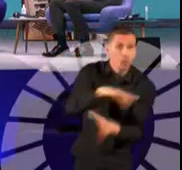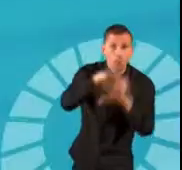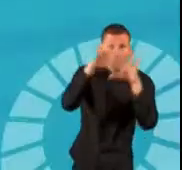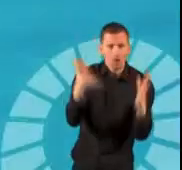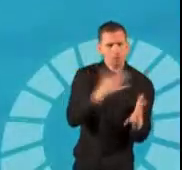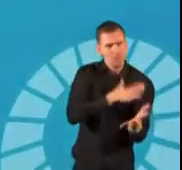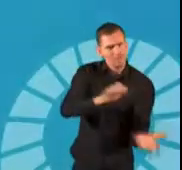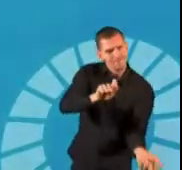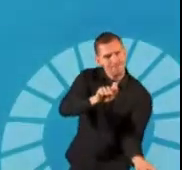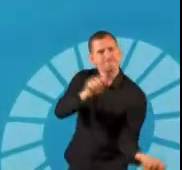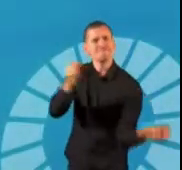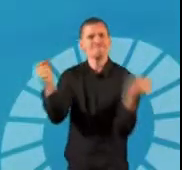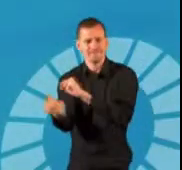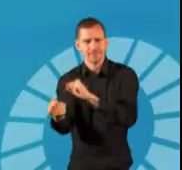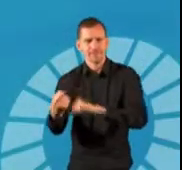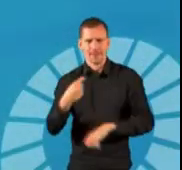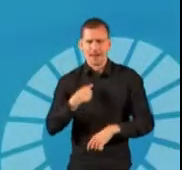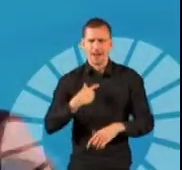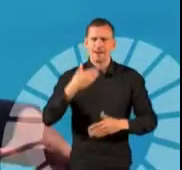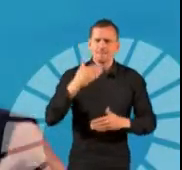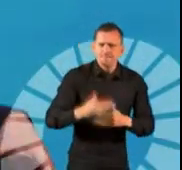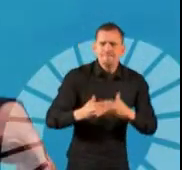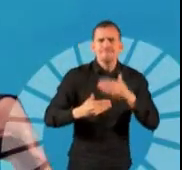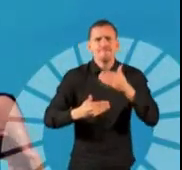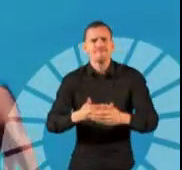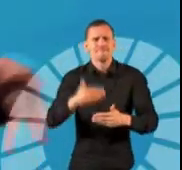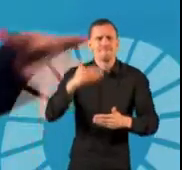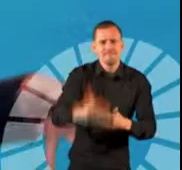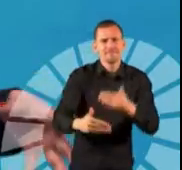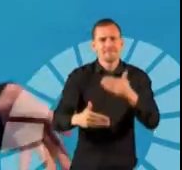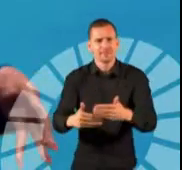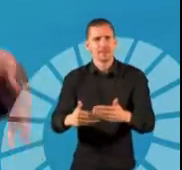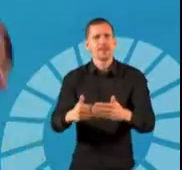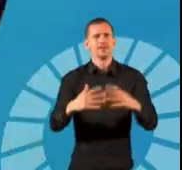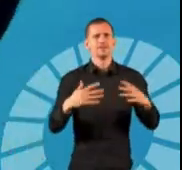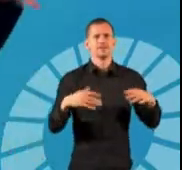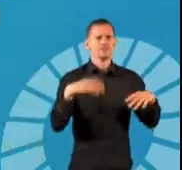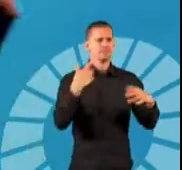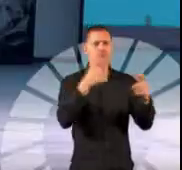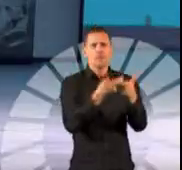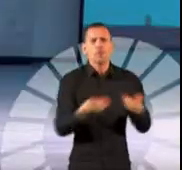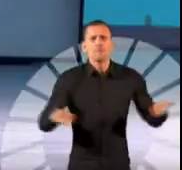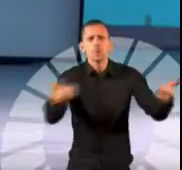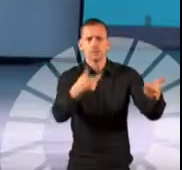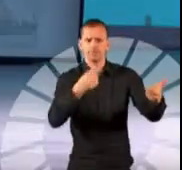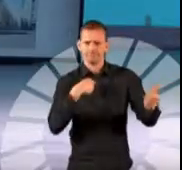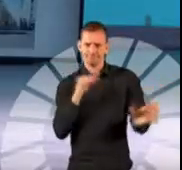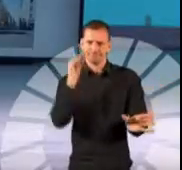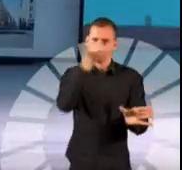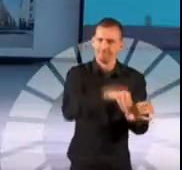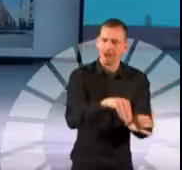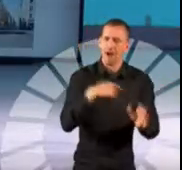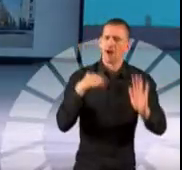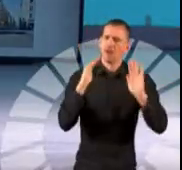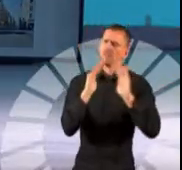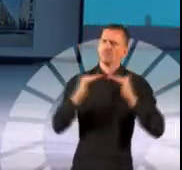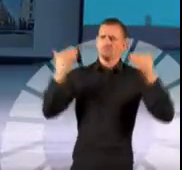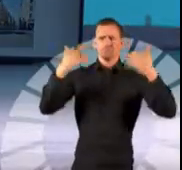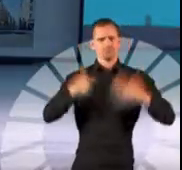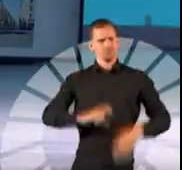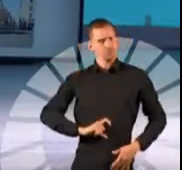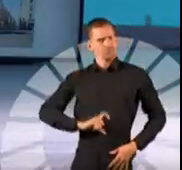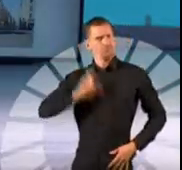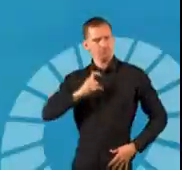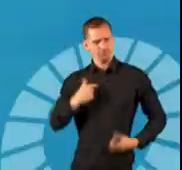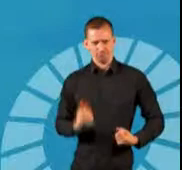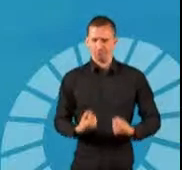today is a privilege. Watching online, being among the 40,000 plus people watching online,